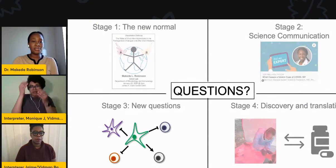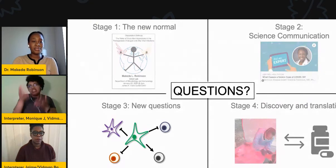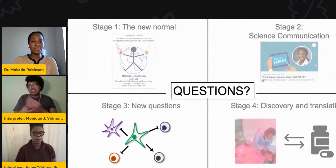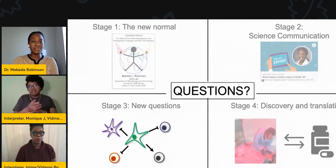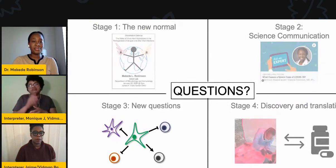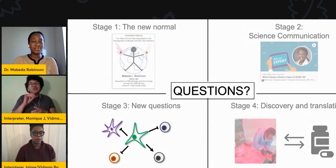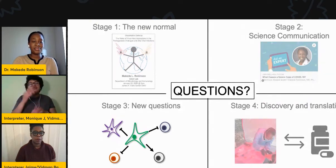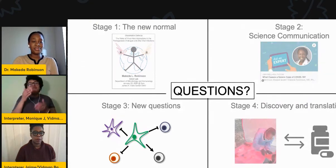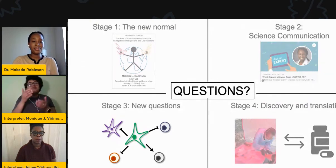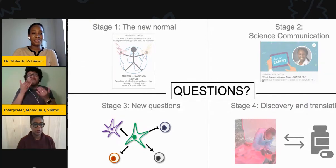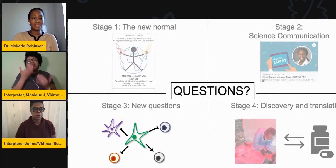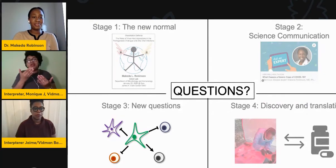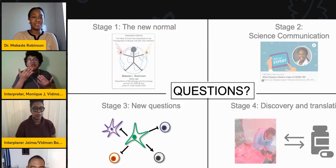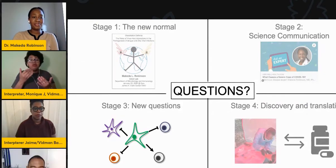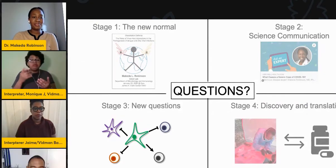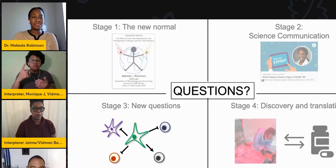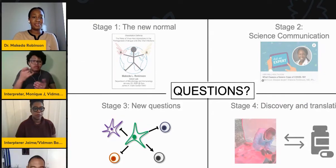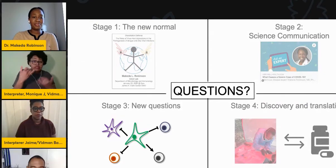questions.